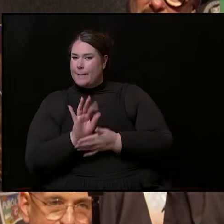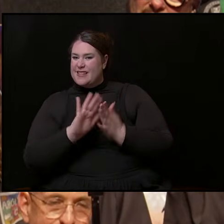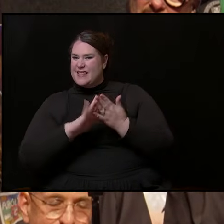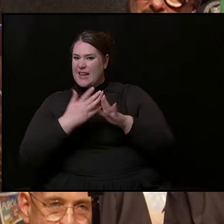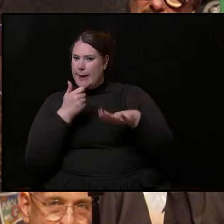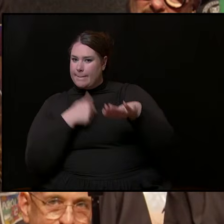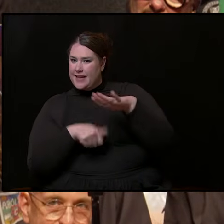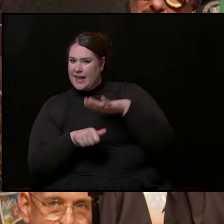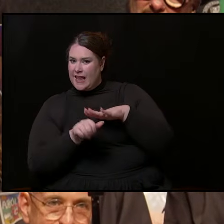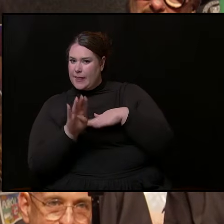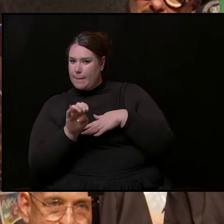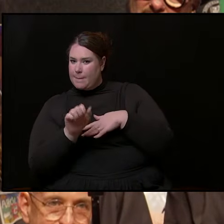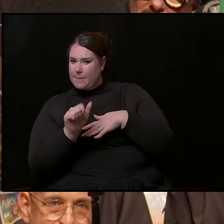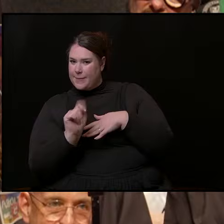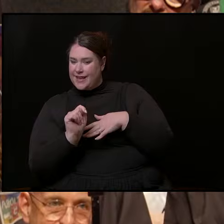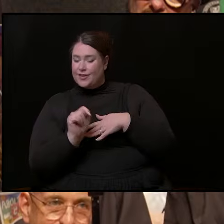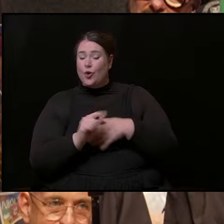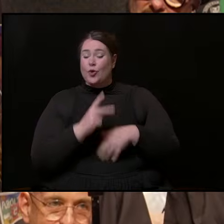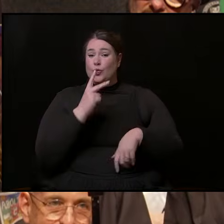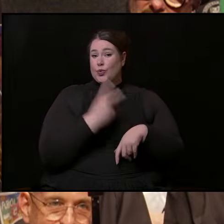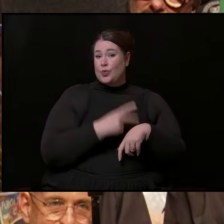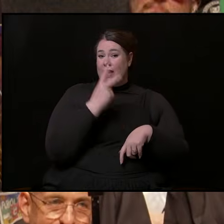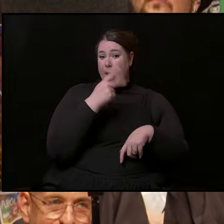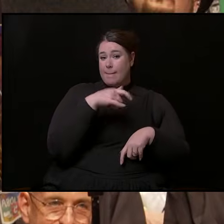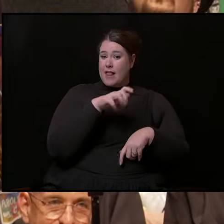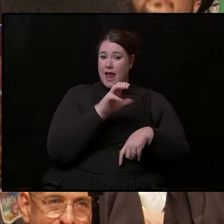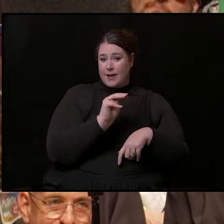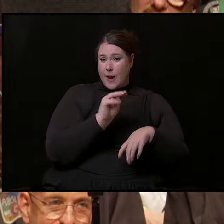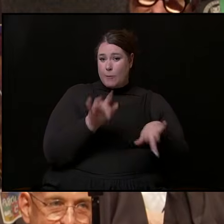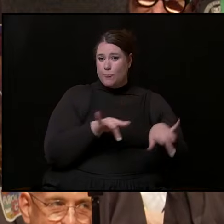A 2-time platinum recording artist.